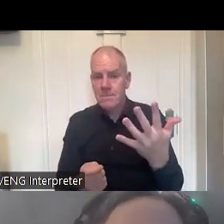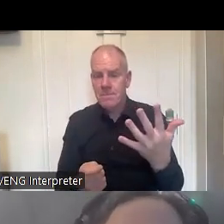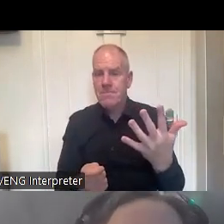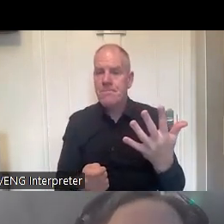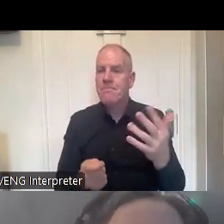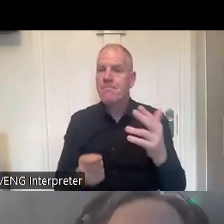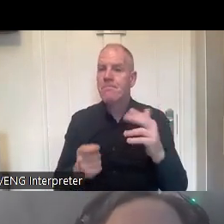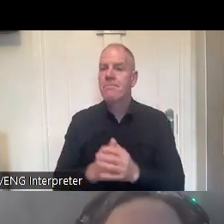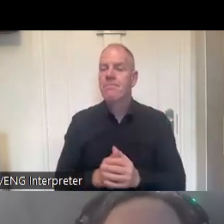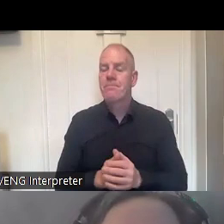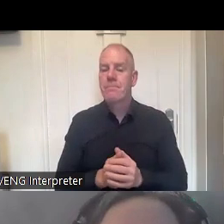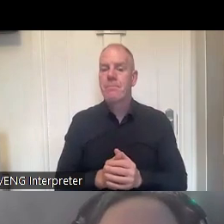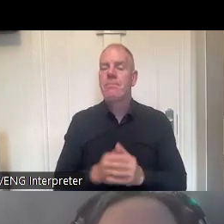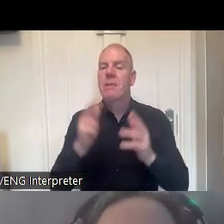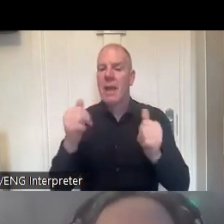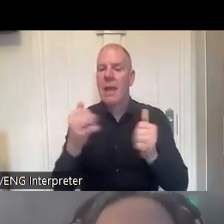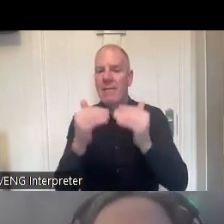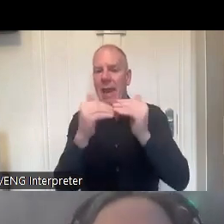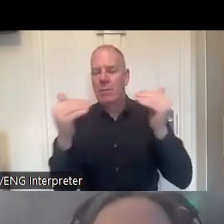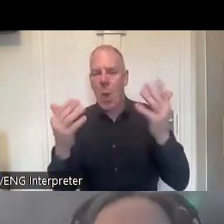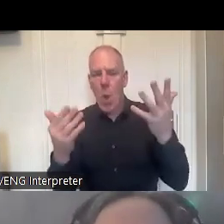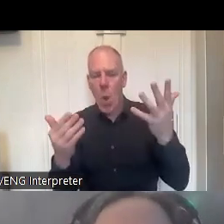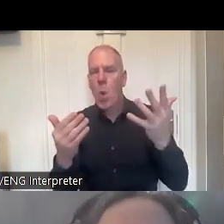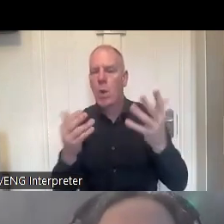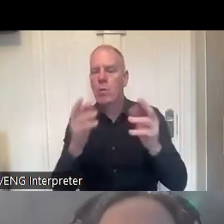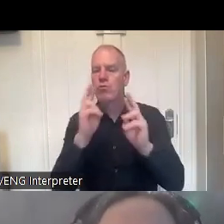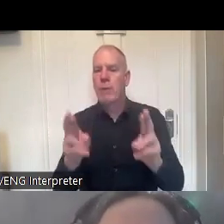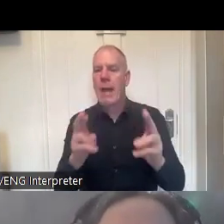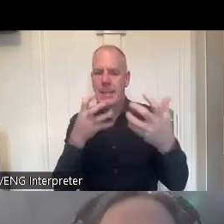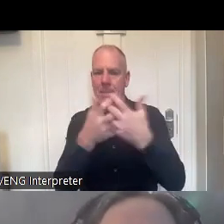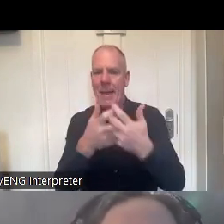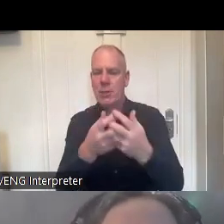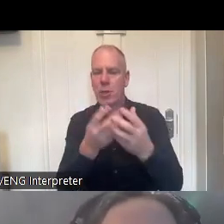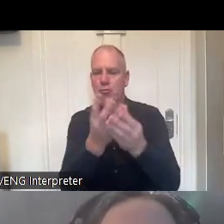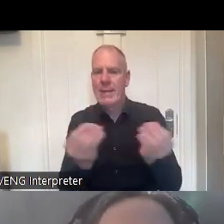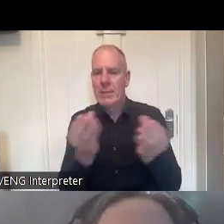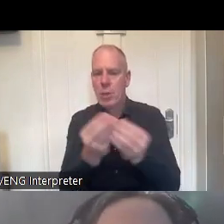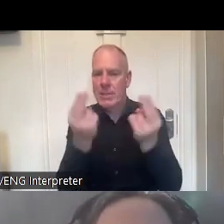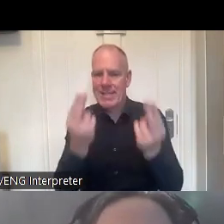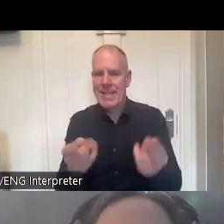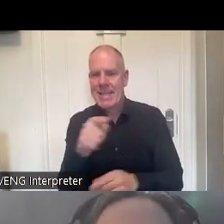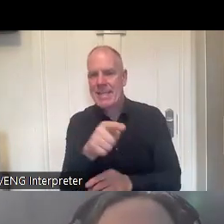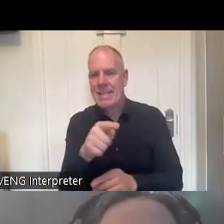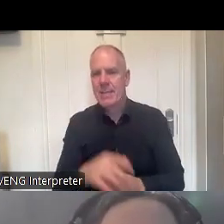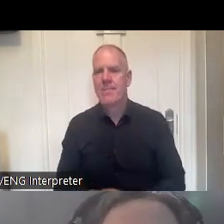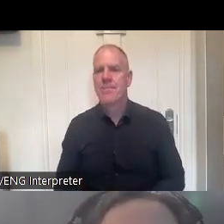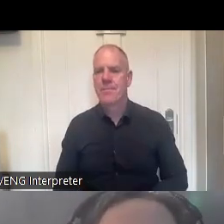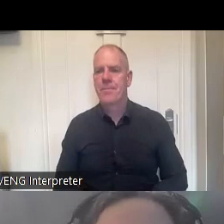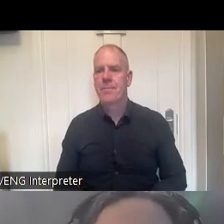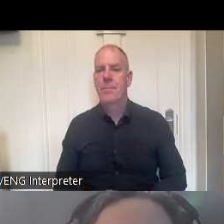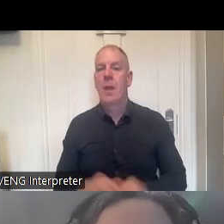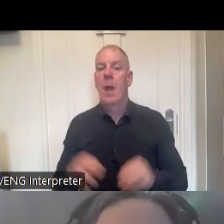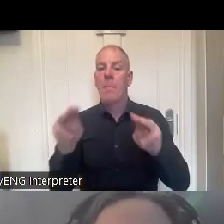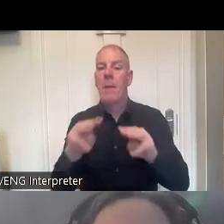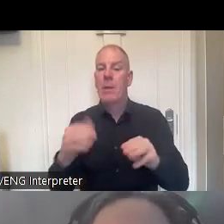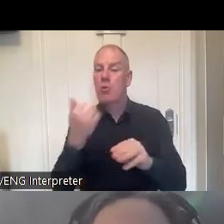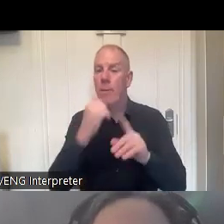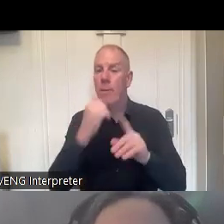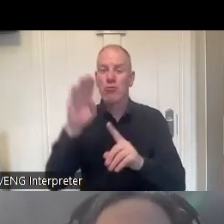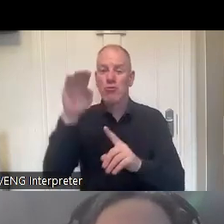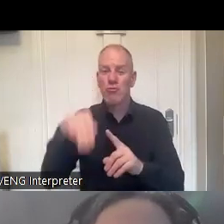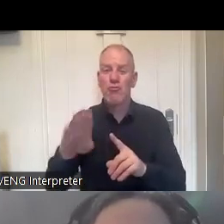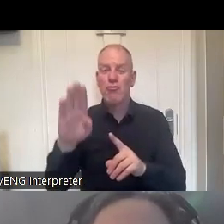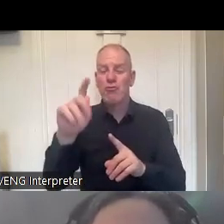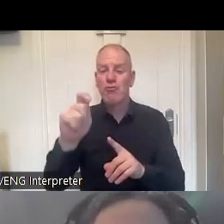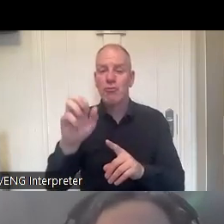more equity in how resources are allocated, even at regional level. Population trends. Some areas